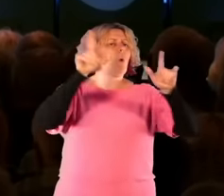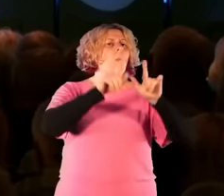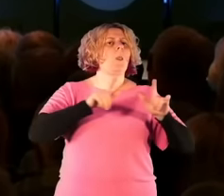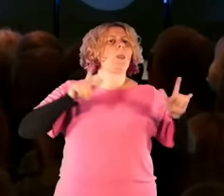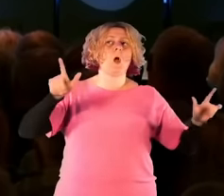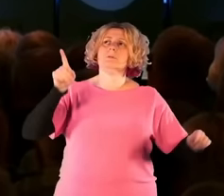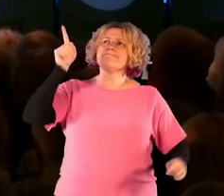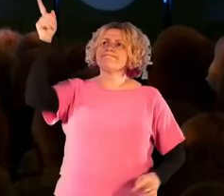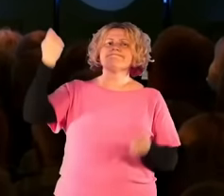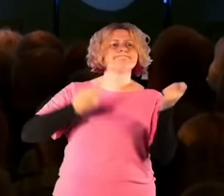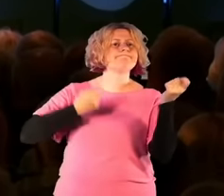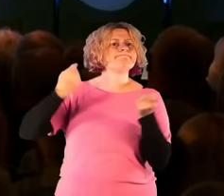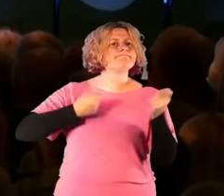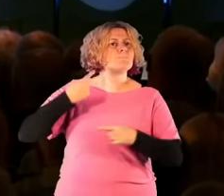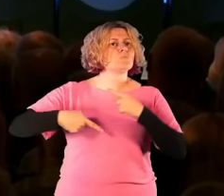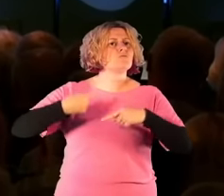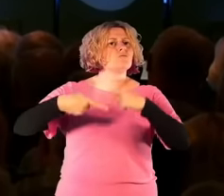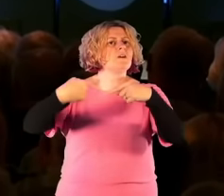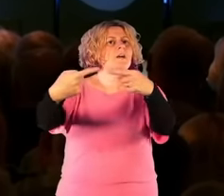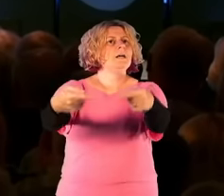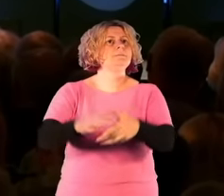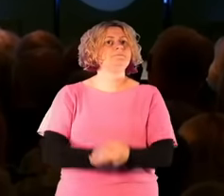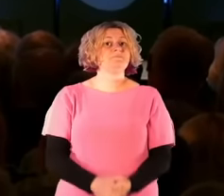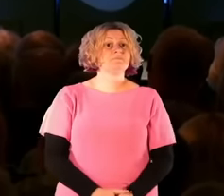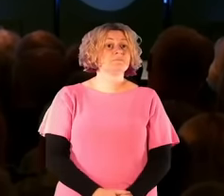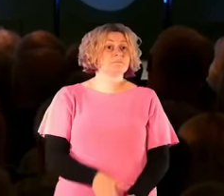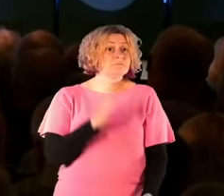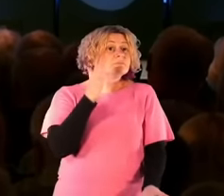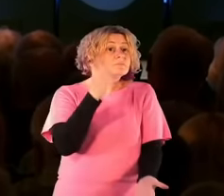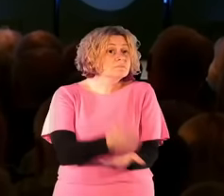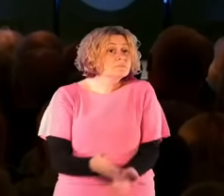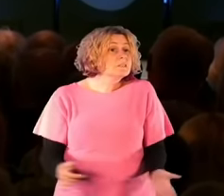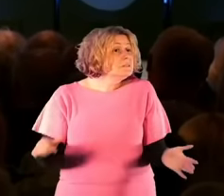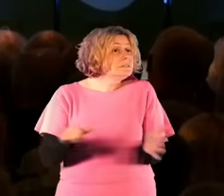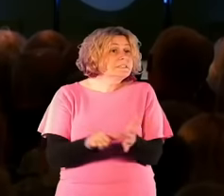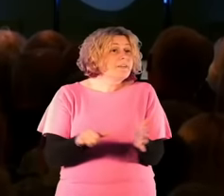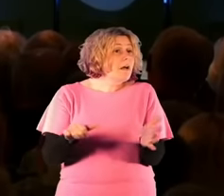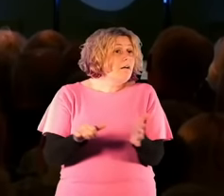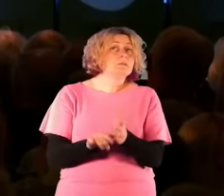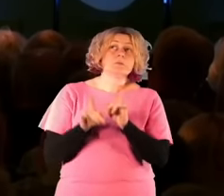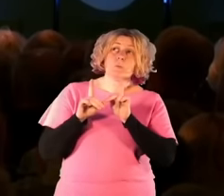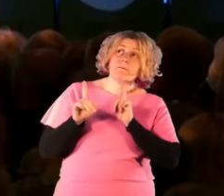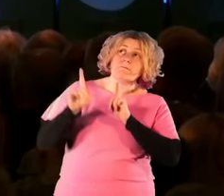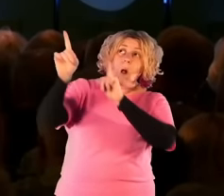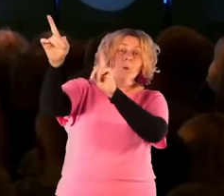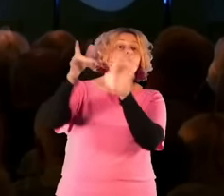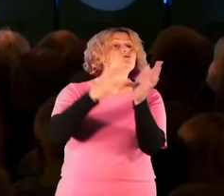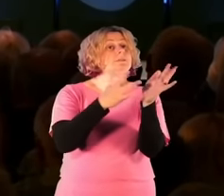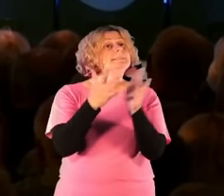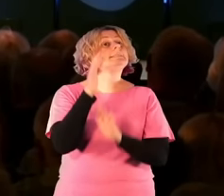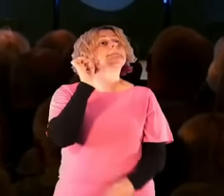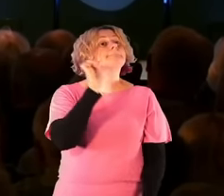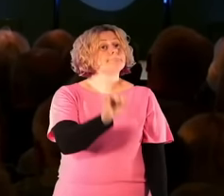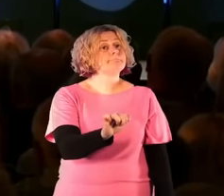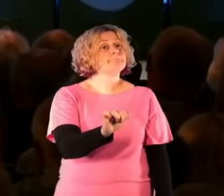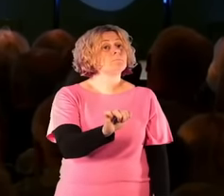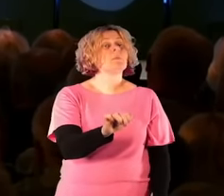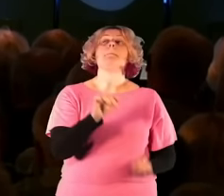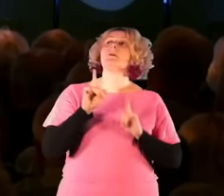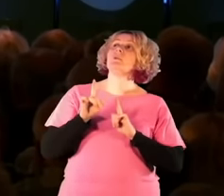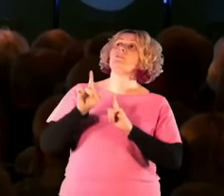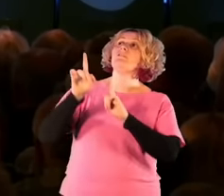reign forever. May be tough following Jesus, but if you follow Jesus, you get